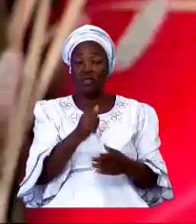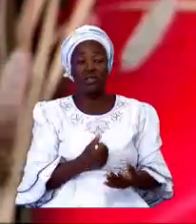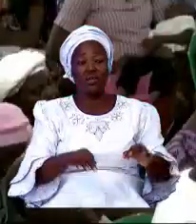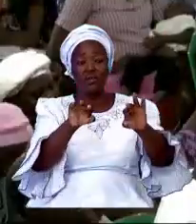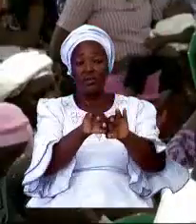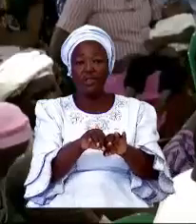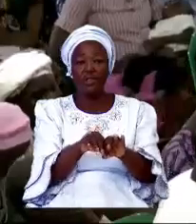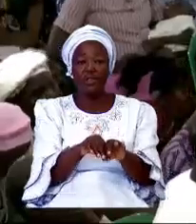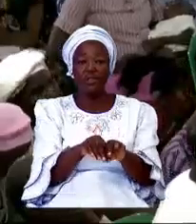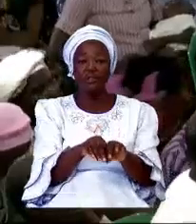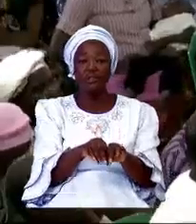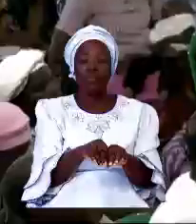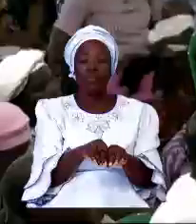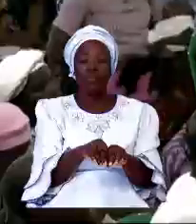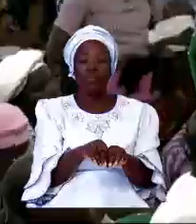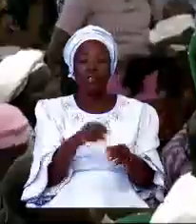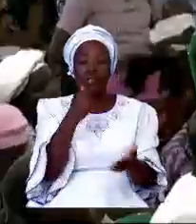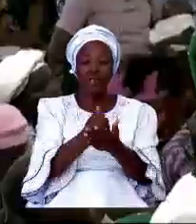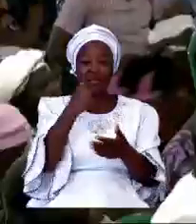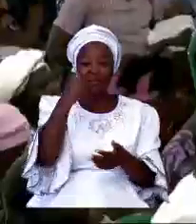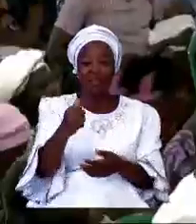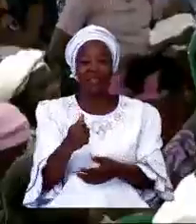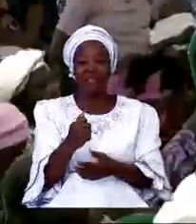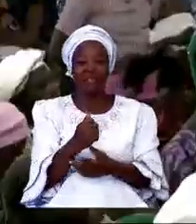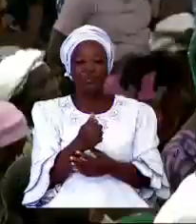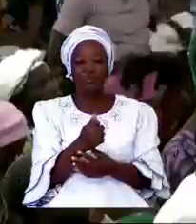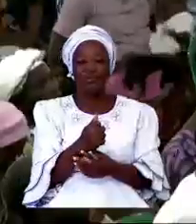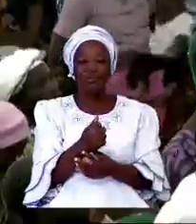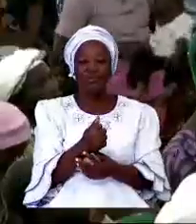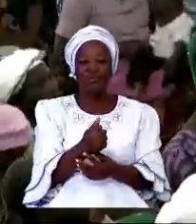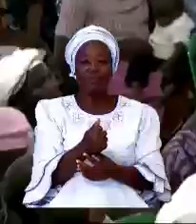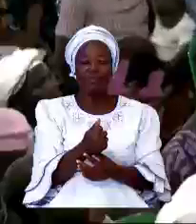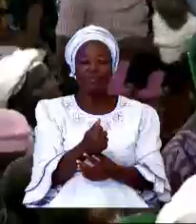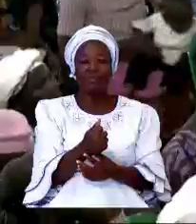unnecessary. Your discouragement is unnecessary.